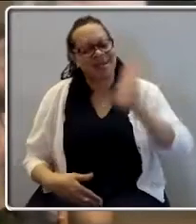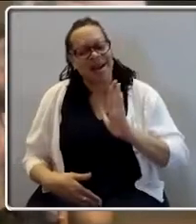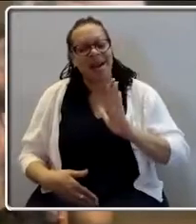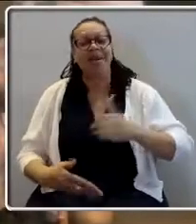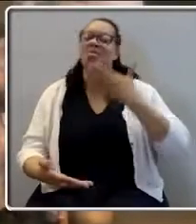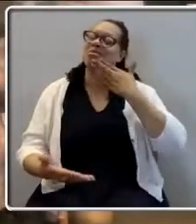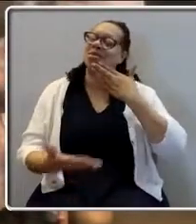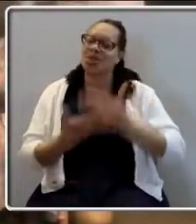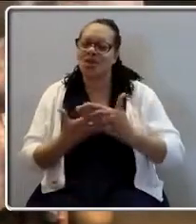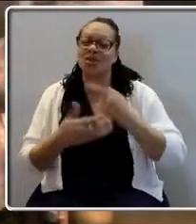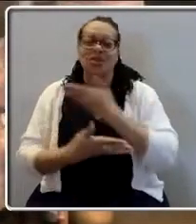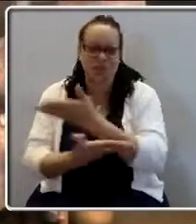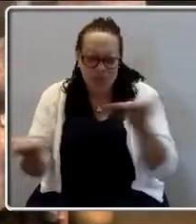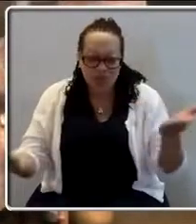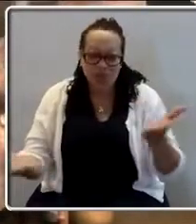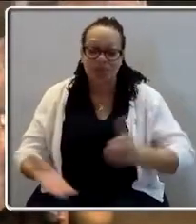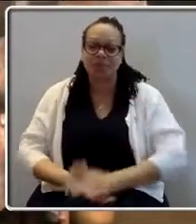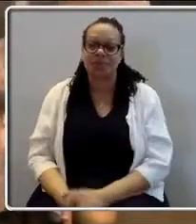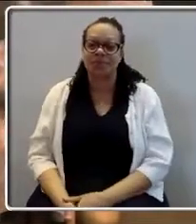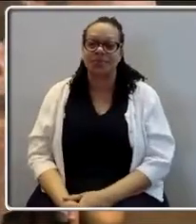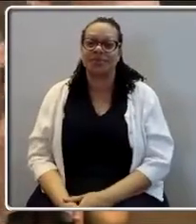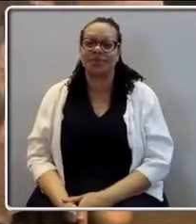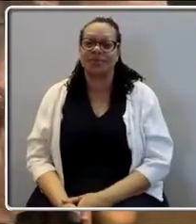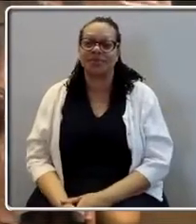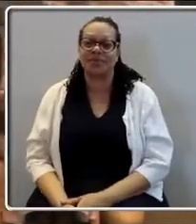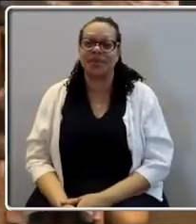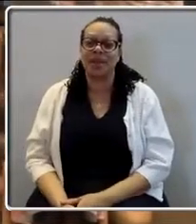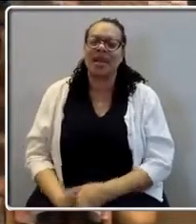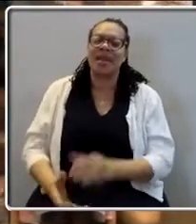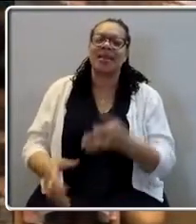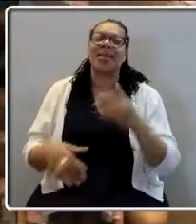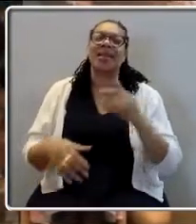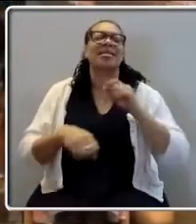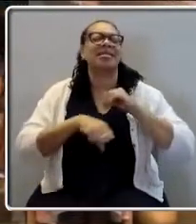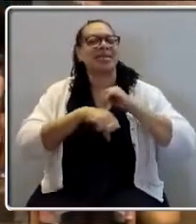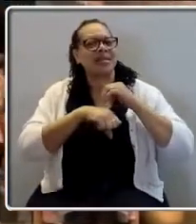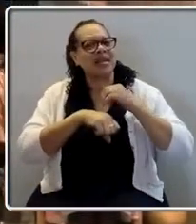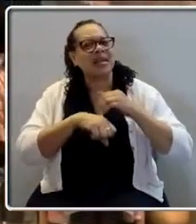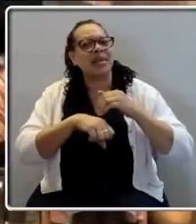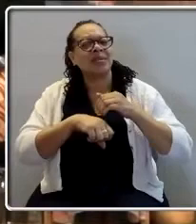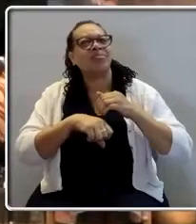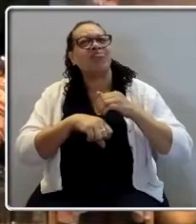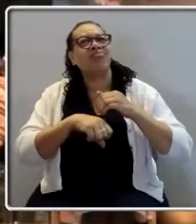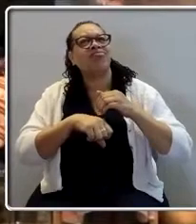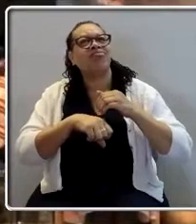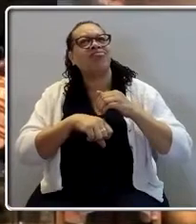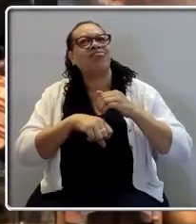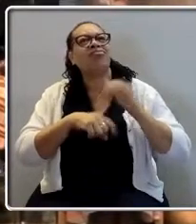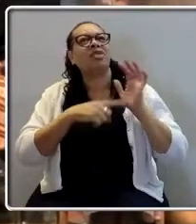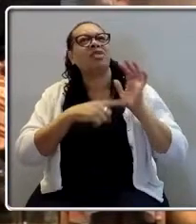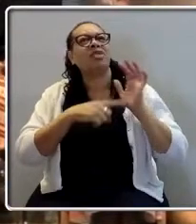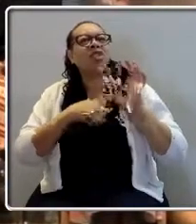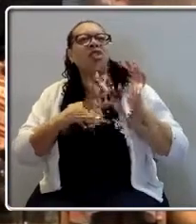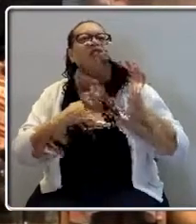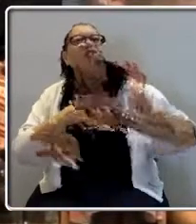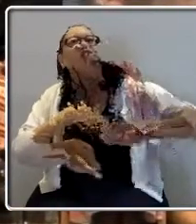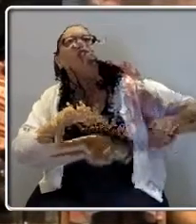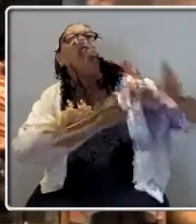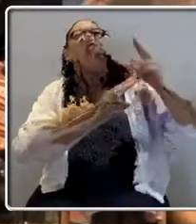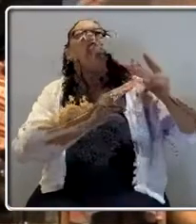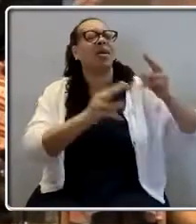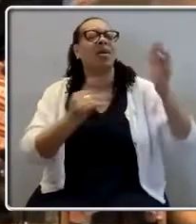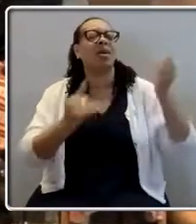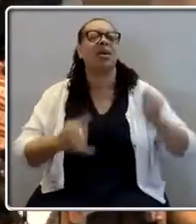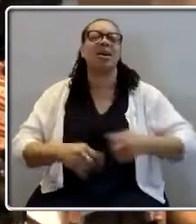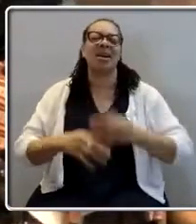anybody? There is such a high praise. Now, I grew up in a sanctified church. Don't hold it against me.